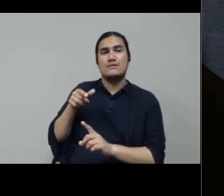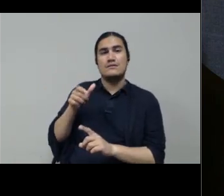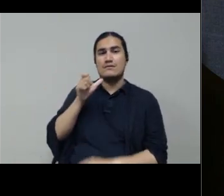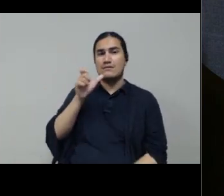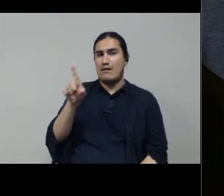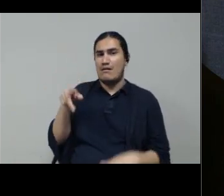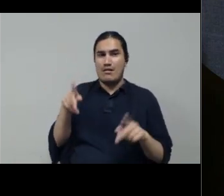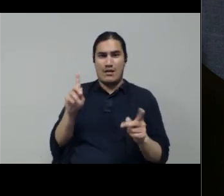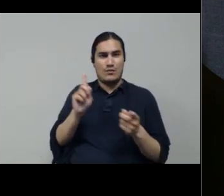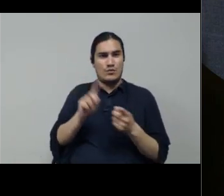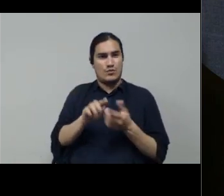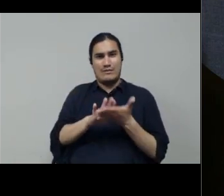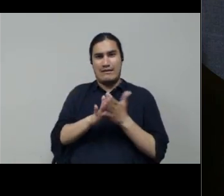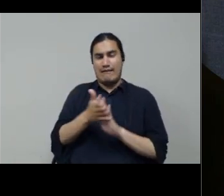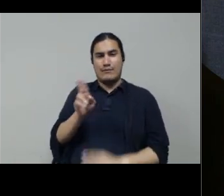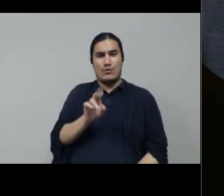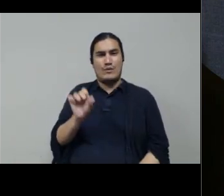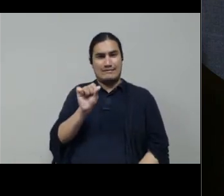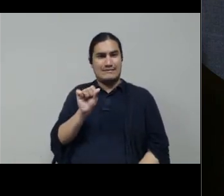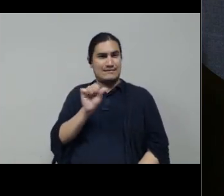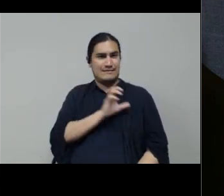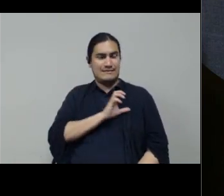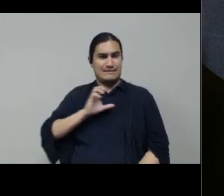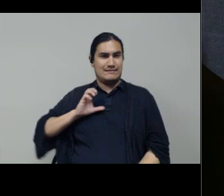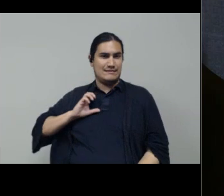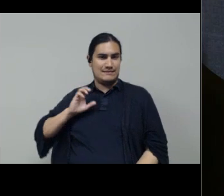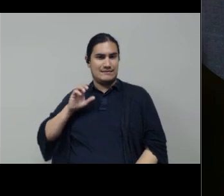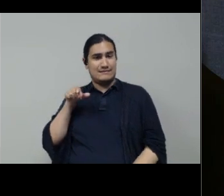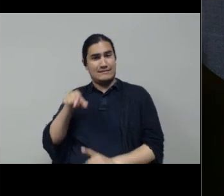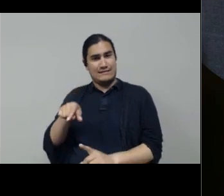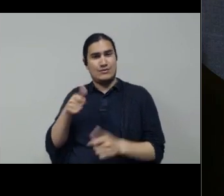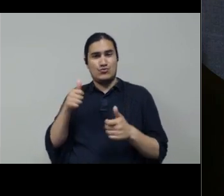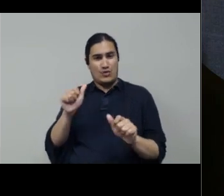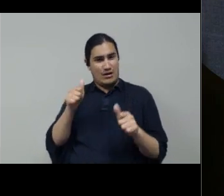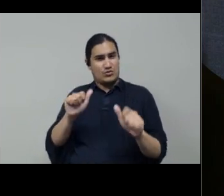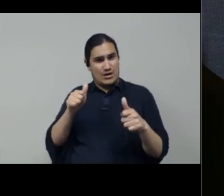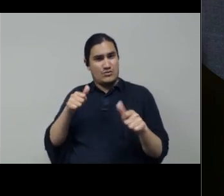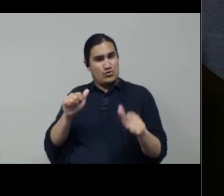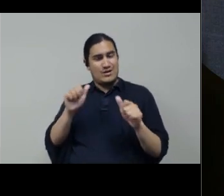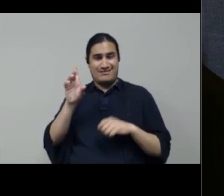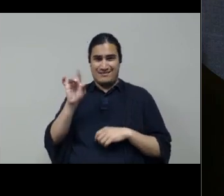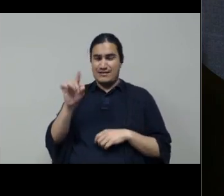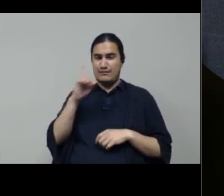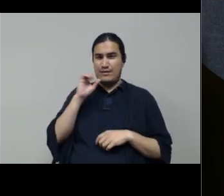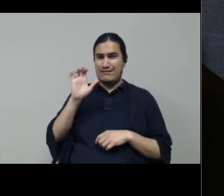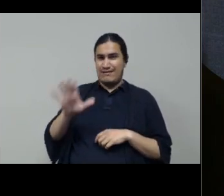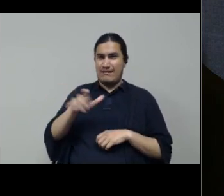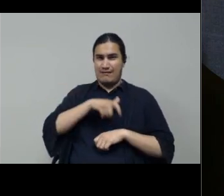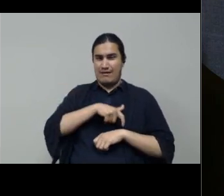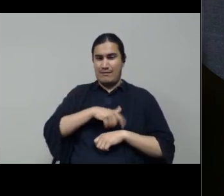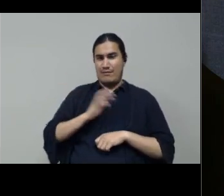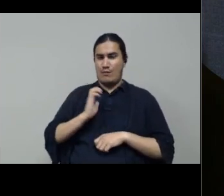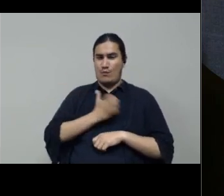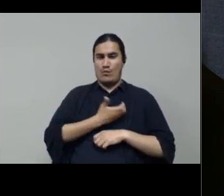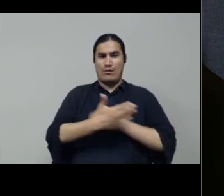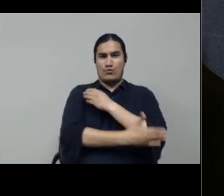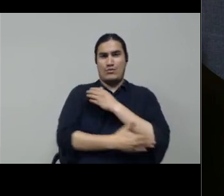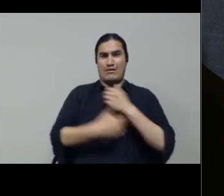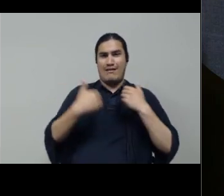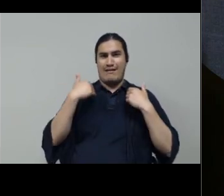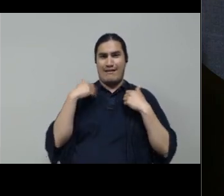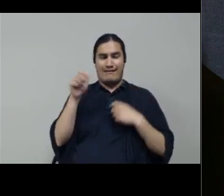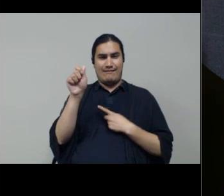allowed to become United States citizens, even though they repeatedly tried, because at that time our country had an